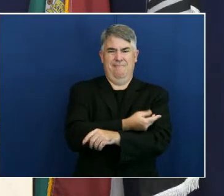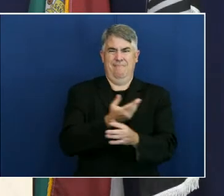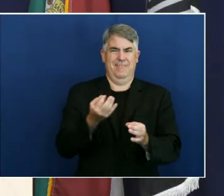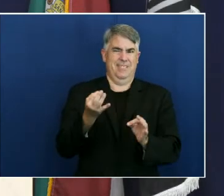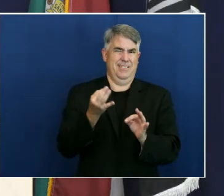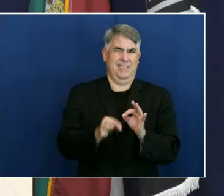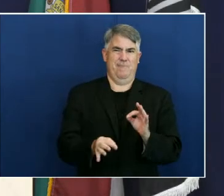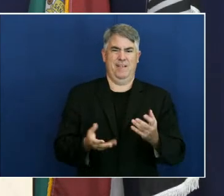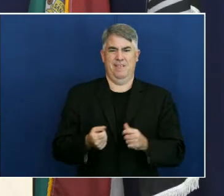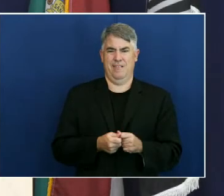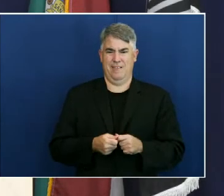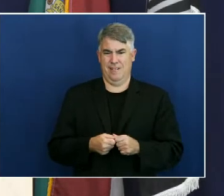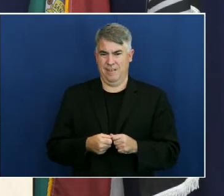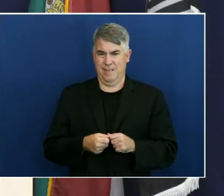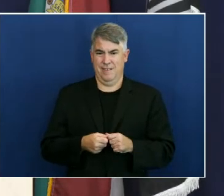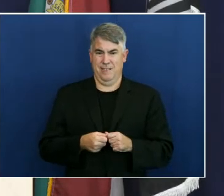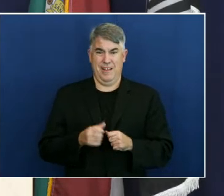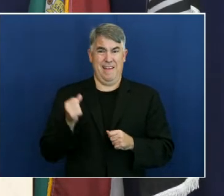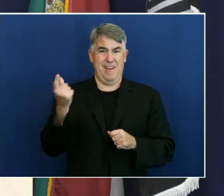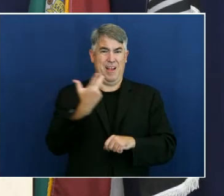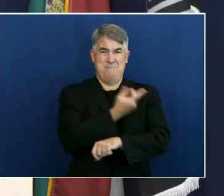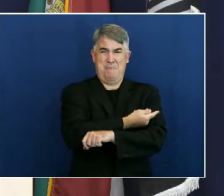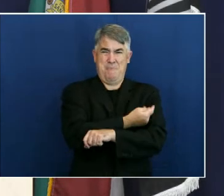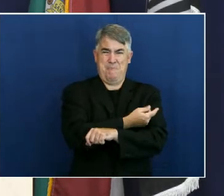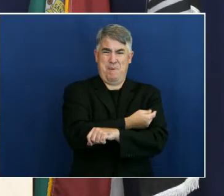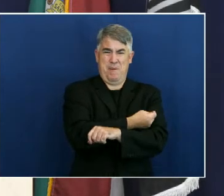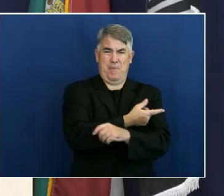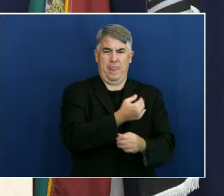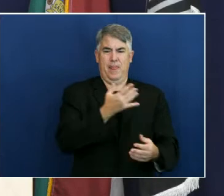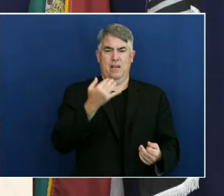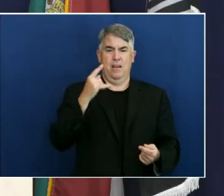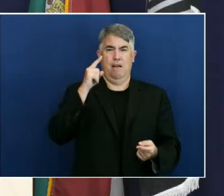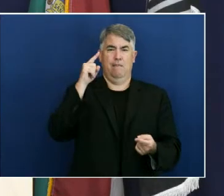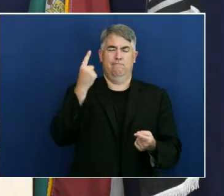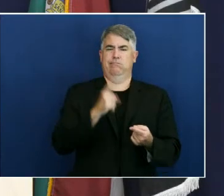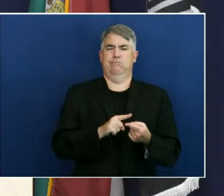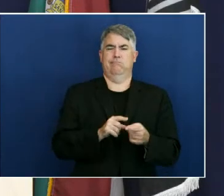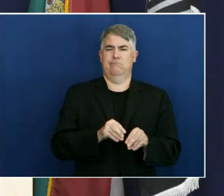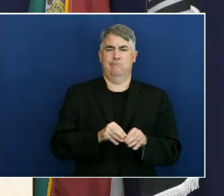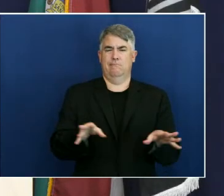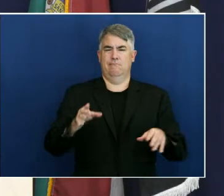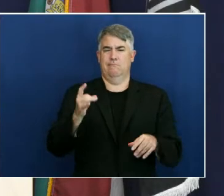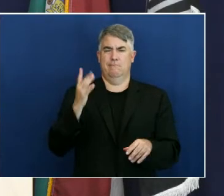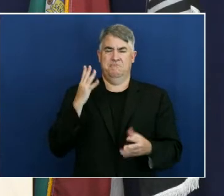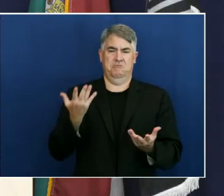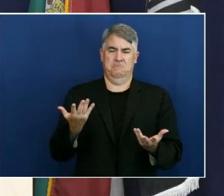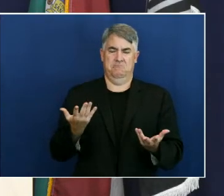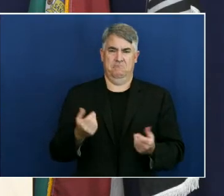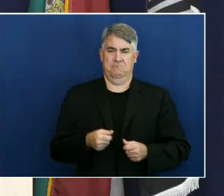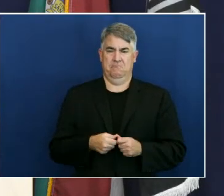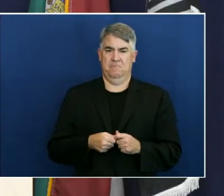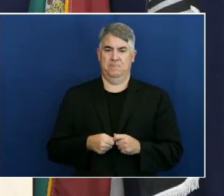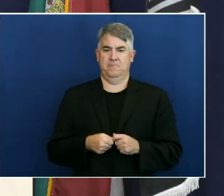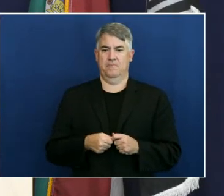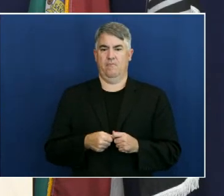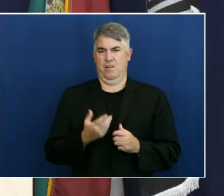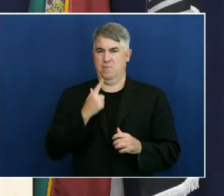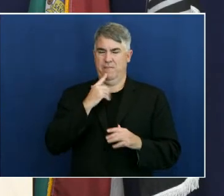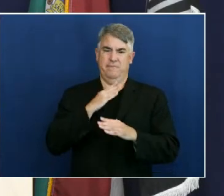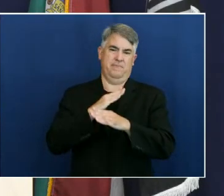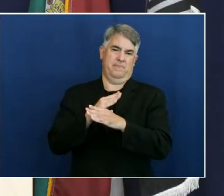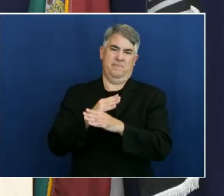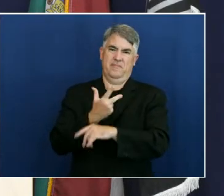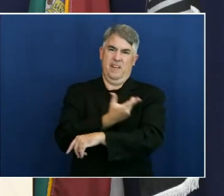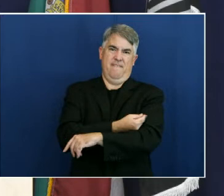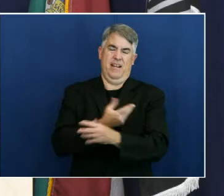significant utilization of it, there's significantly less threat to the healthcare system, and individuals have had the opportunity to get the protection of a vaccine. So